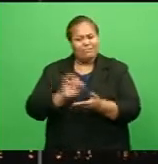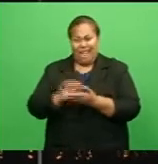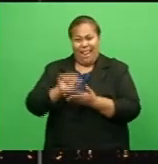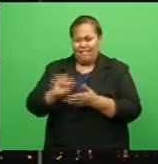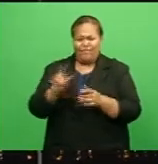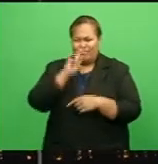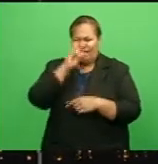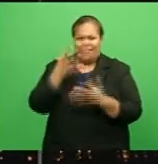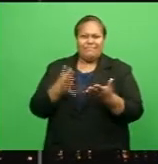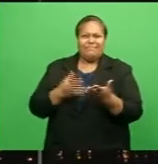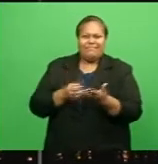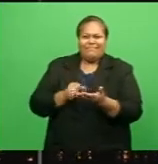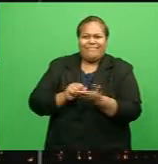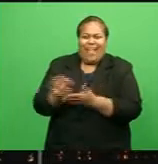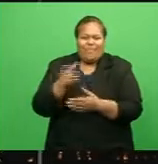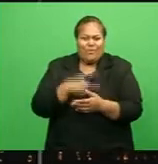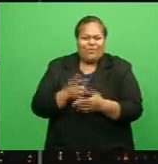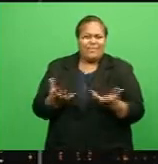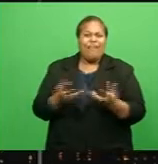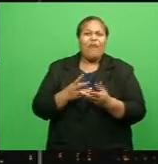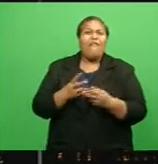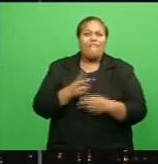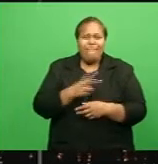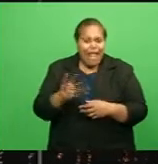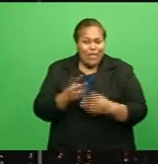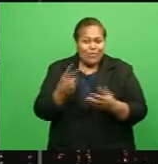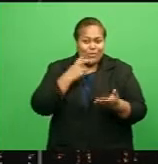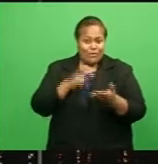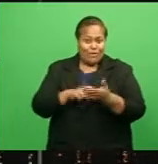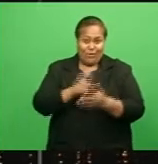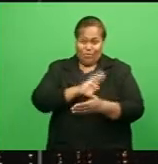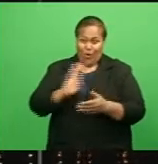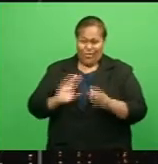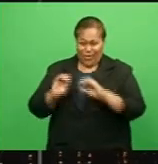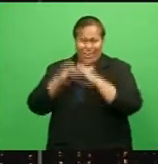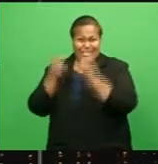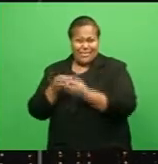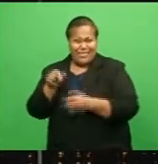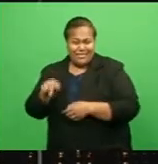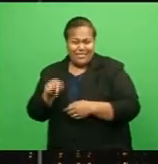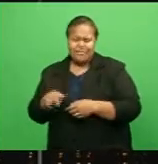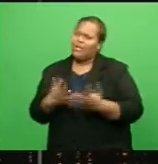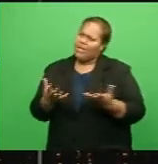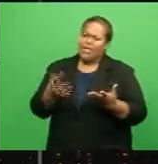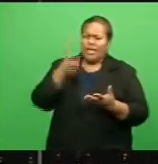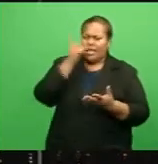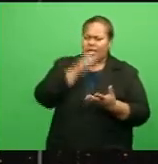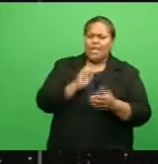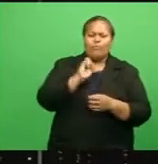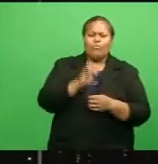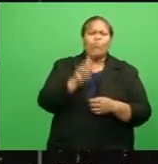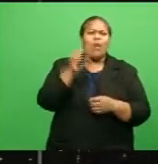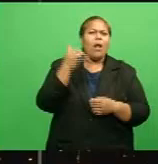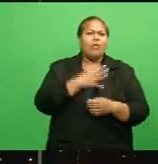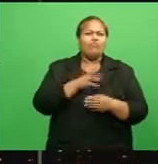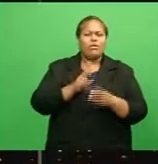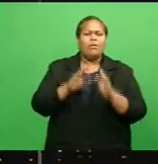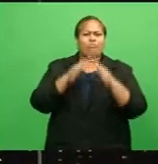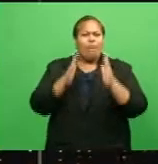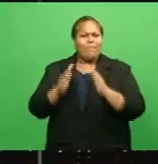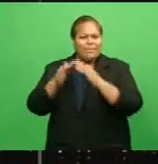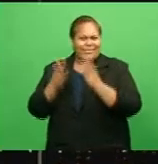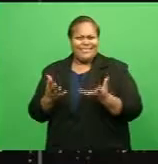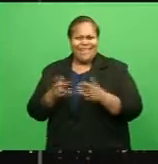for their services. The Valuers Registration Board says normally they would value around 100 properties per month.